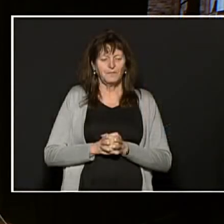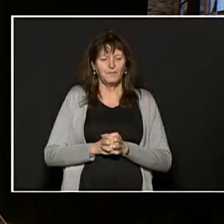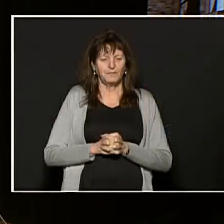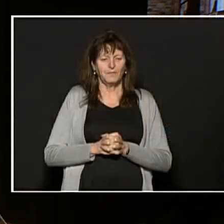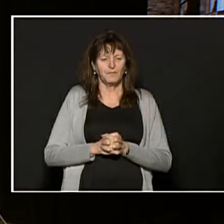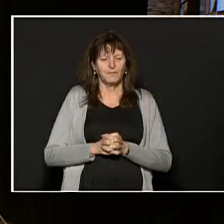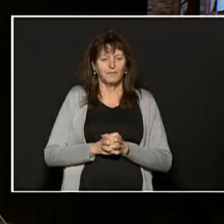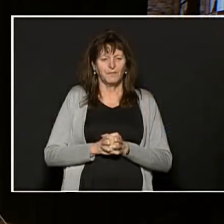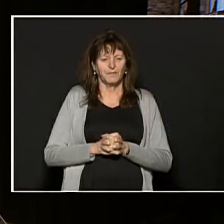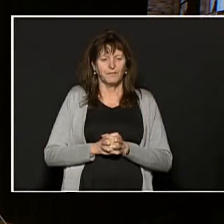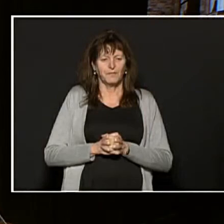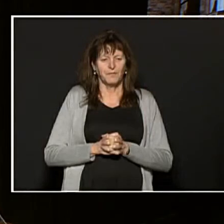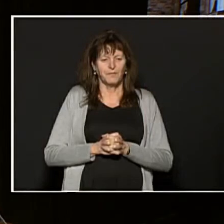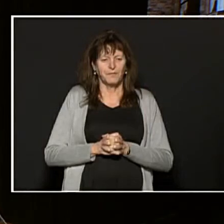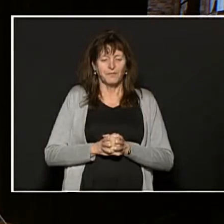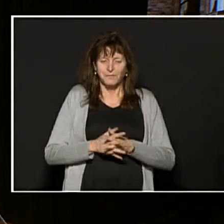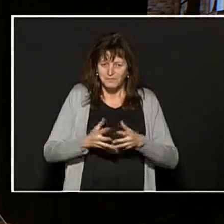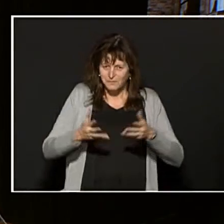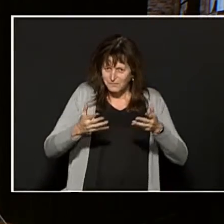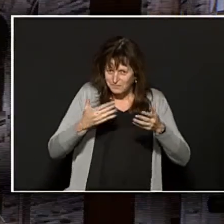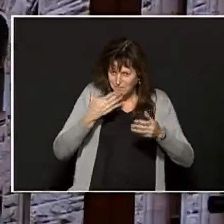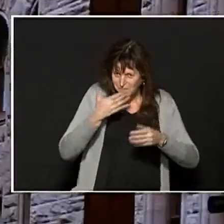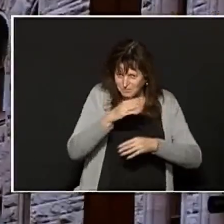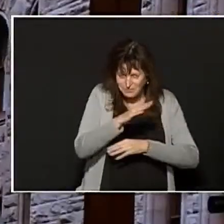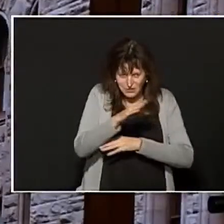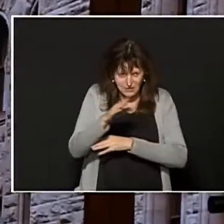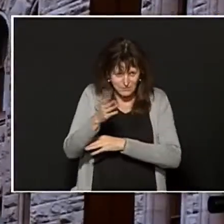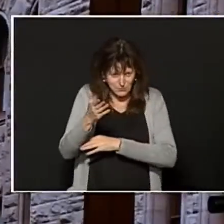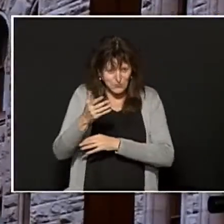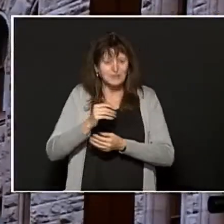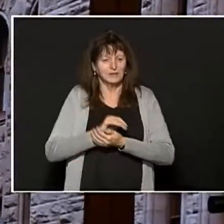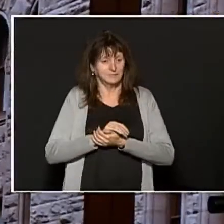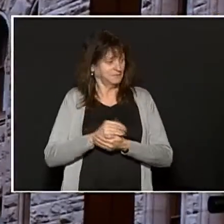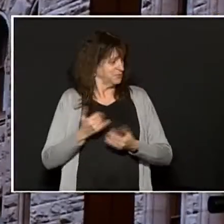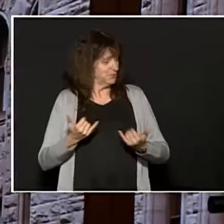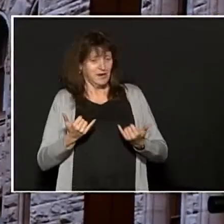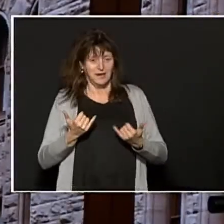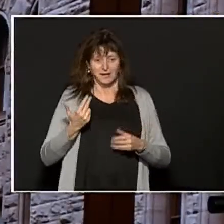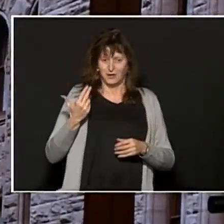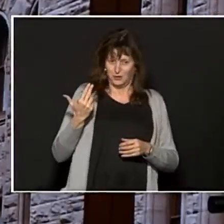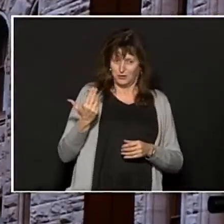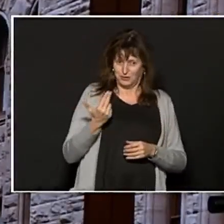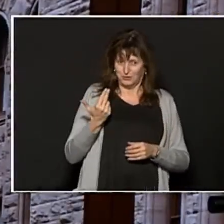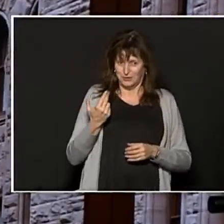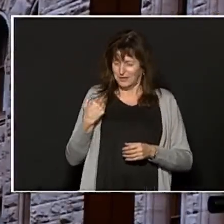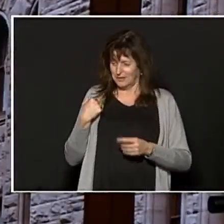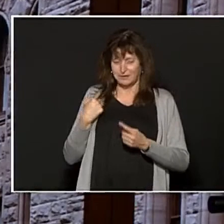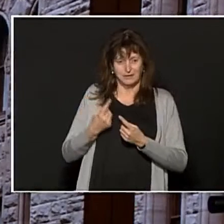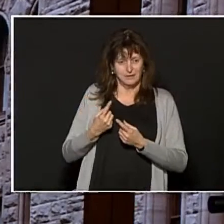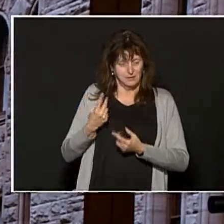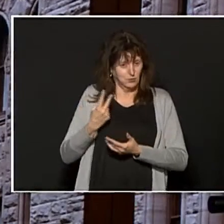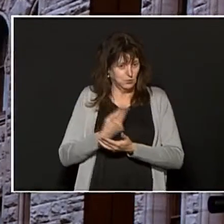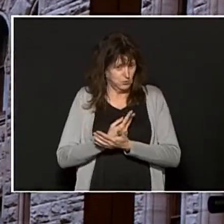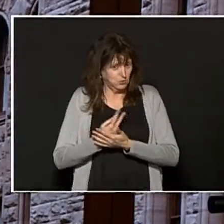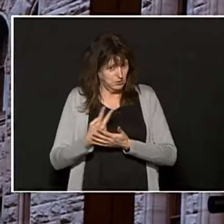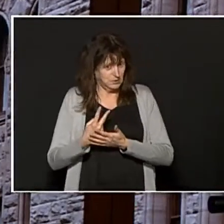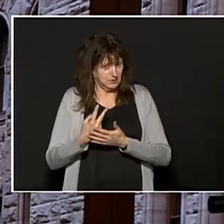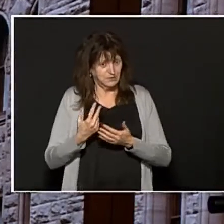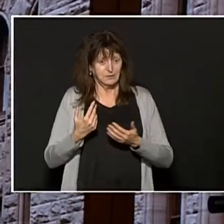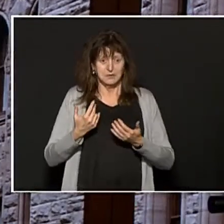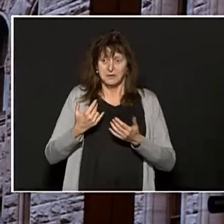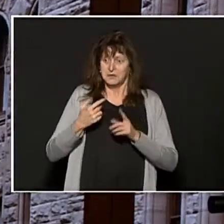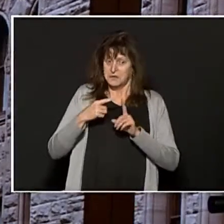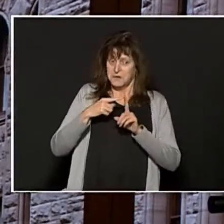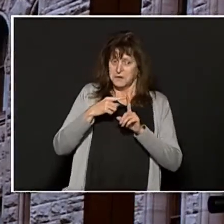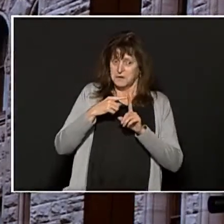Right, well, good afternoon, and it's Thursday, and it's been 2 weeks. So today again, we're fortunate to have Dr. Brown provide us